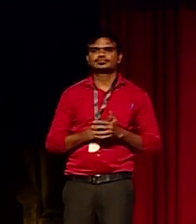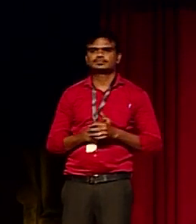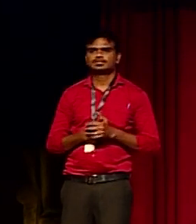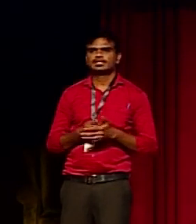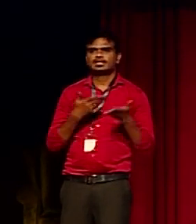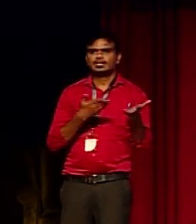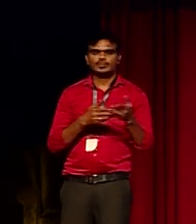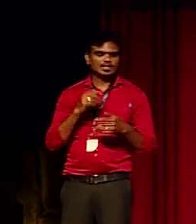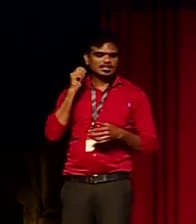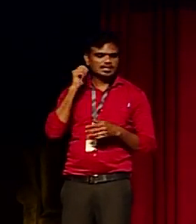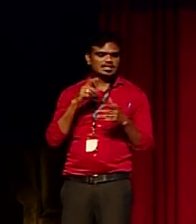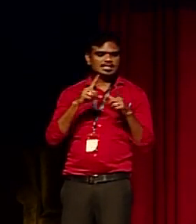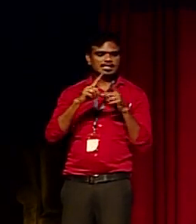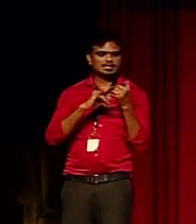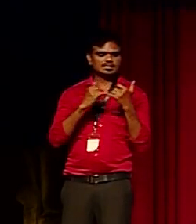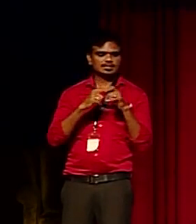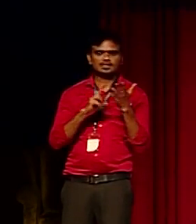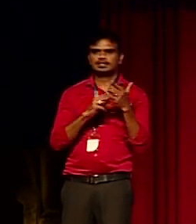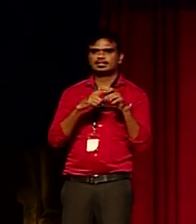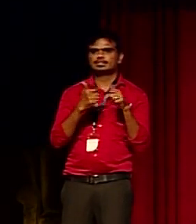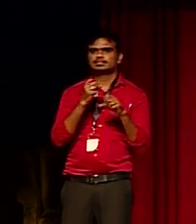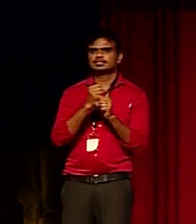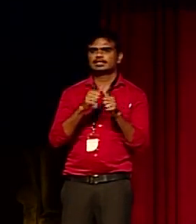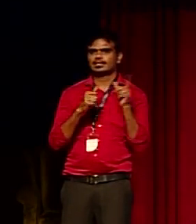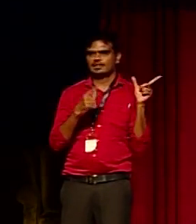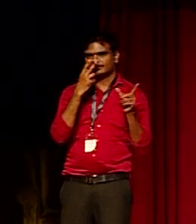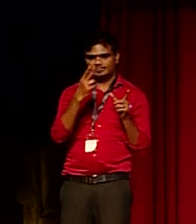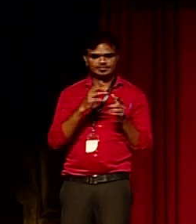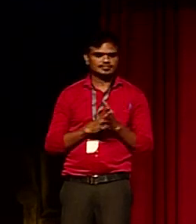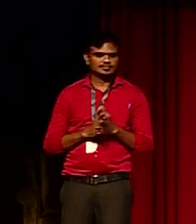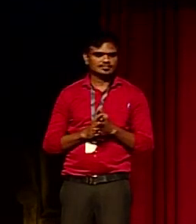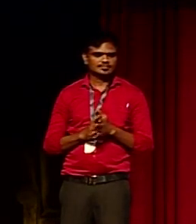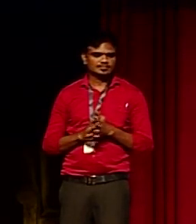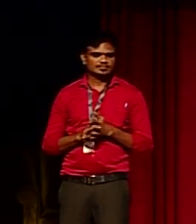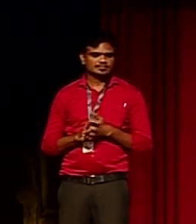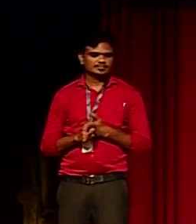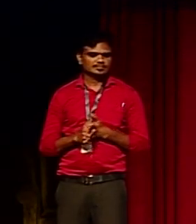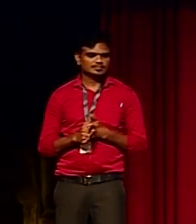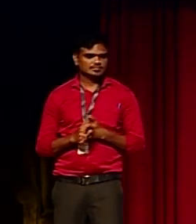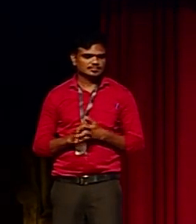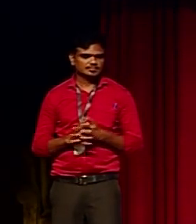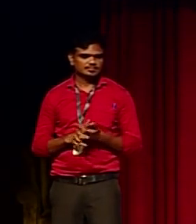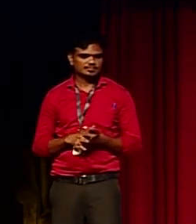She was Miss Senegal at some point. This is Iraq.